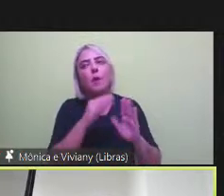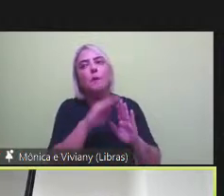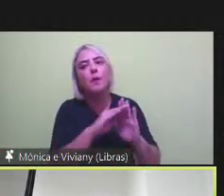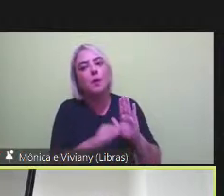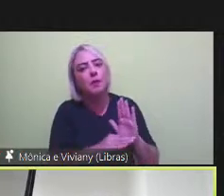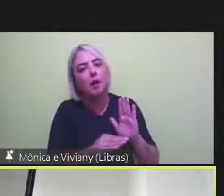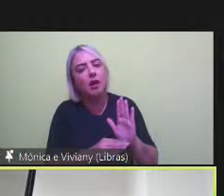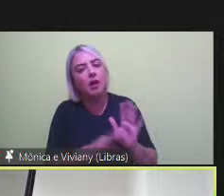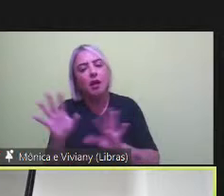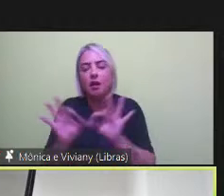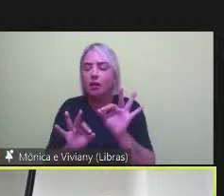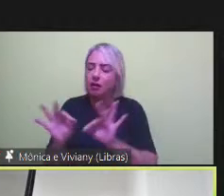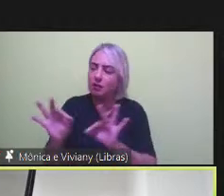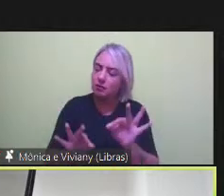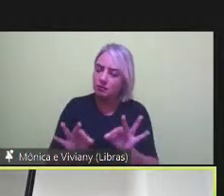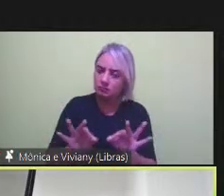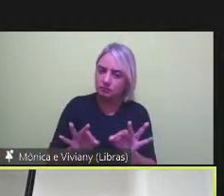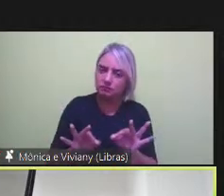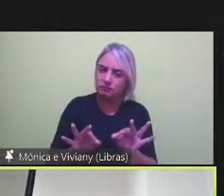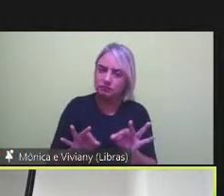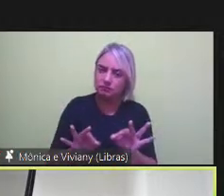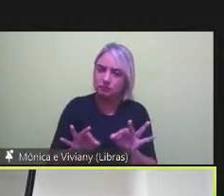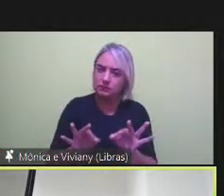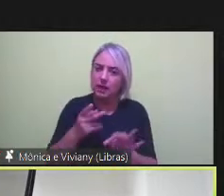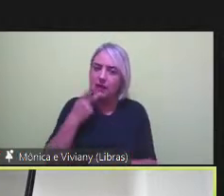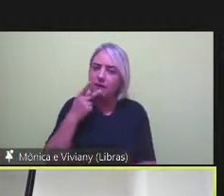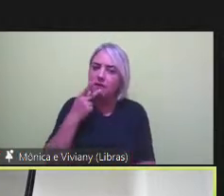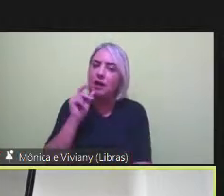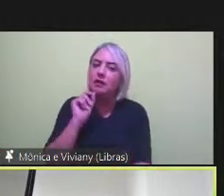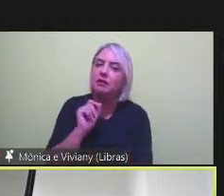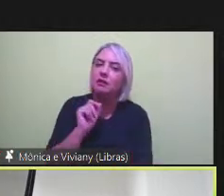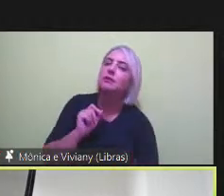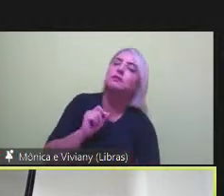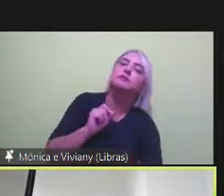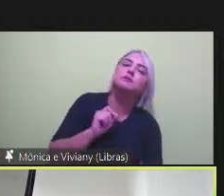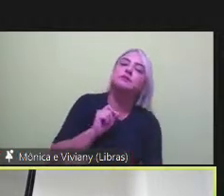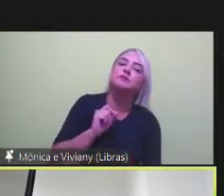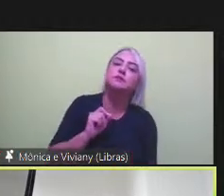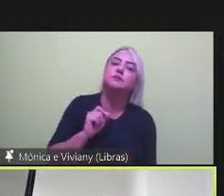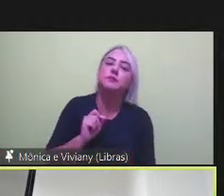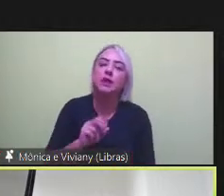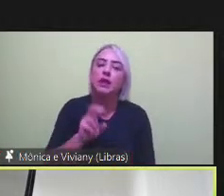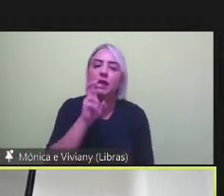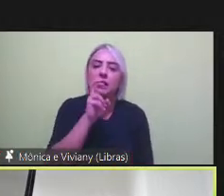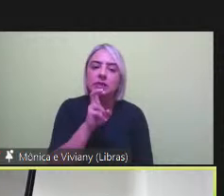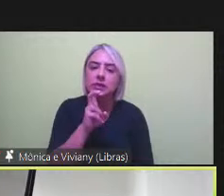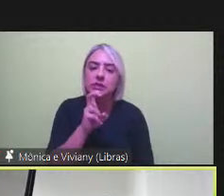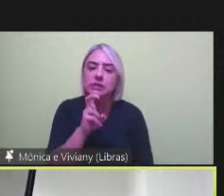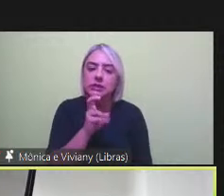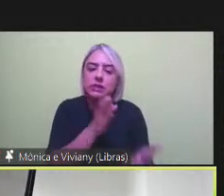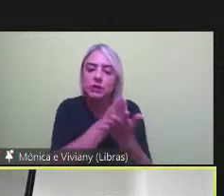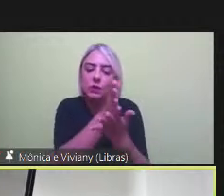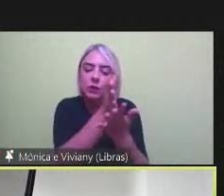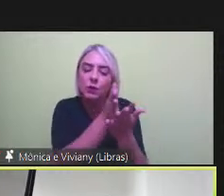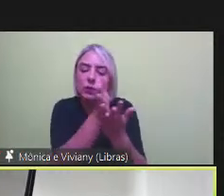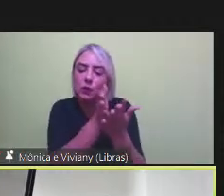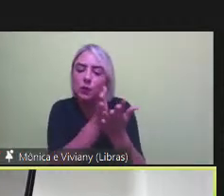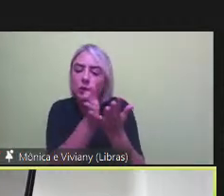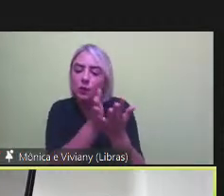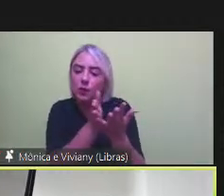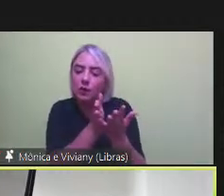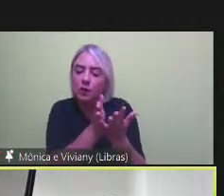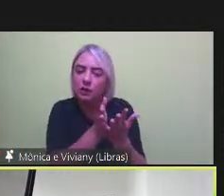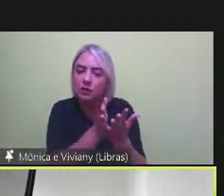aspects. And when we look at the structure of the program, I would say that the 5 areas that I